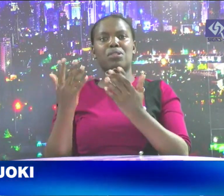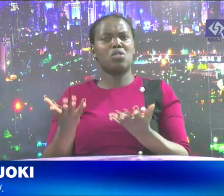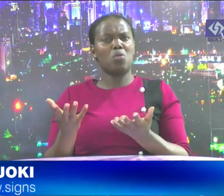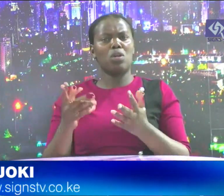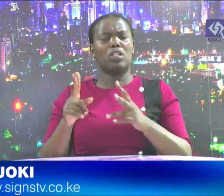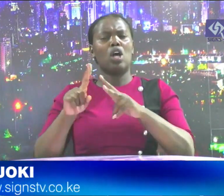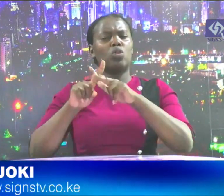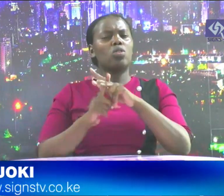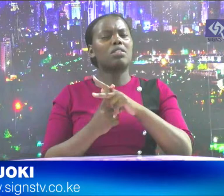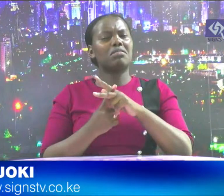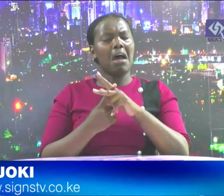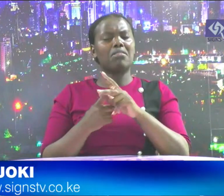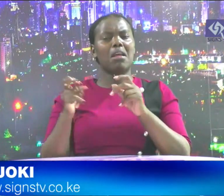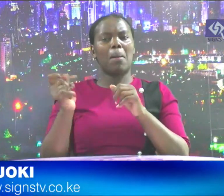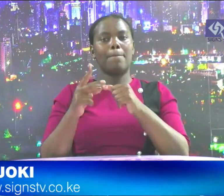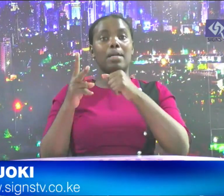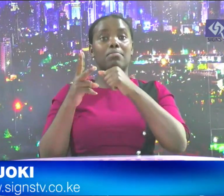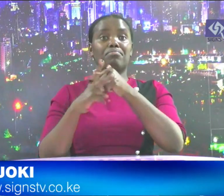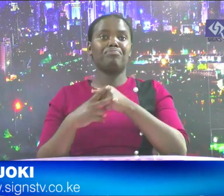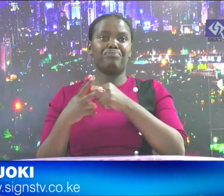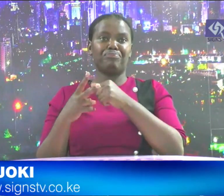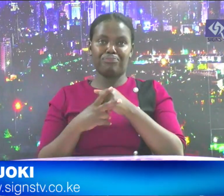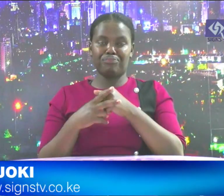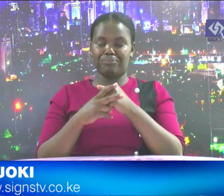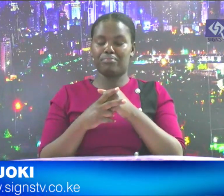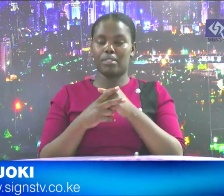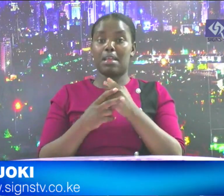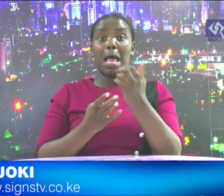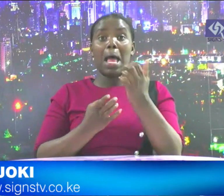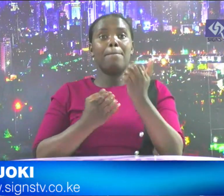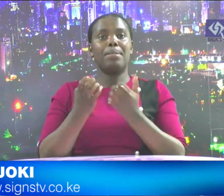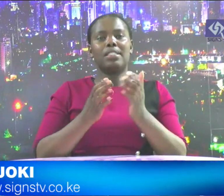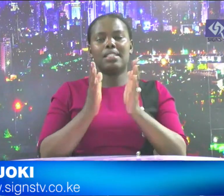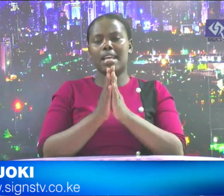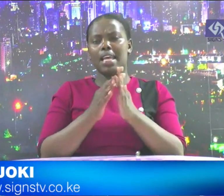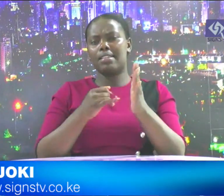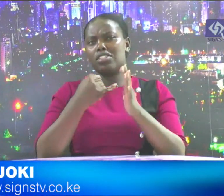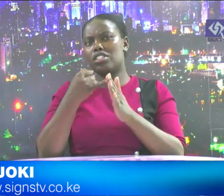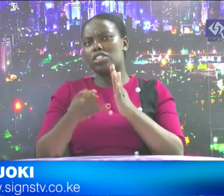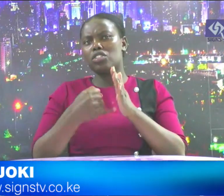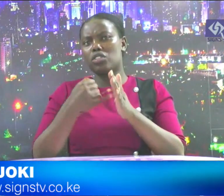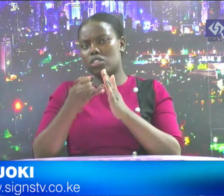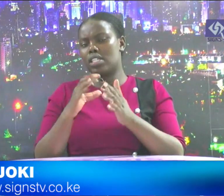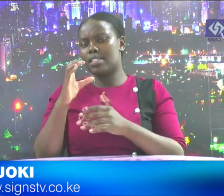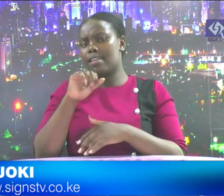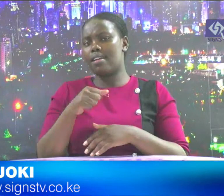stage, with the first phase expected to commence in July.